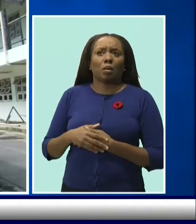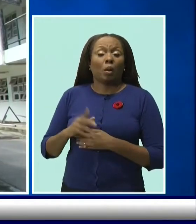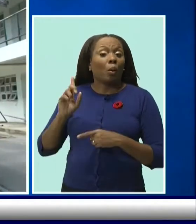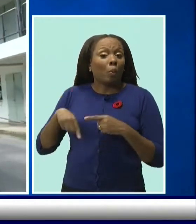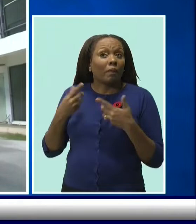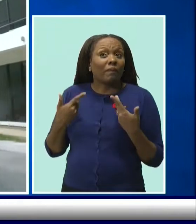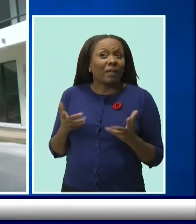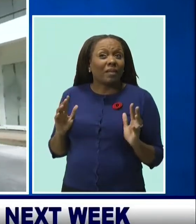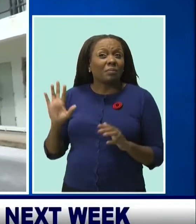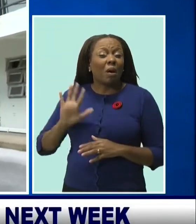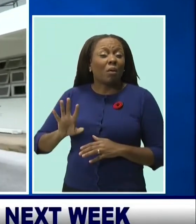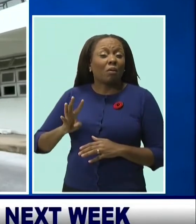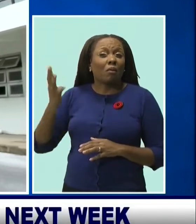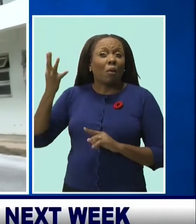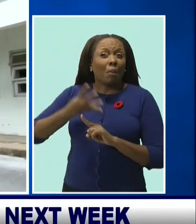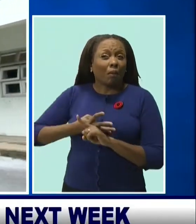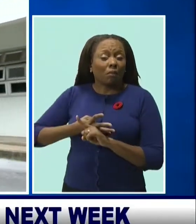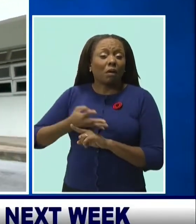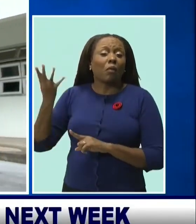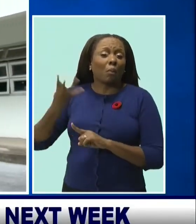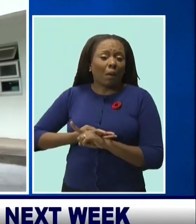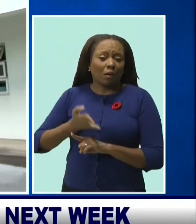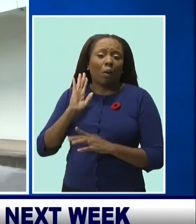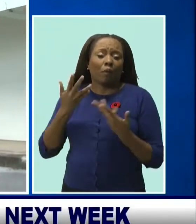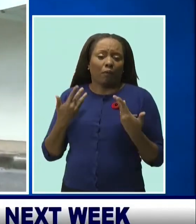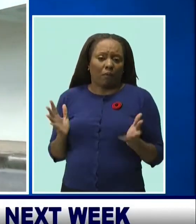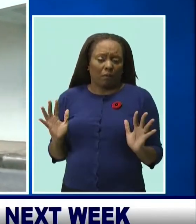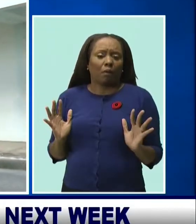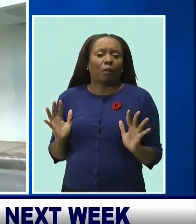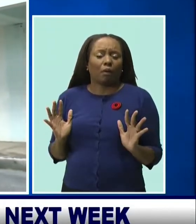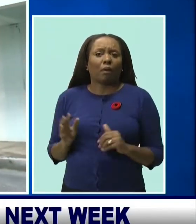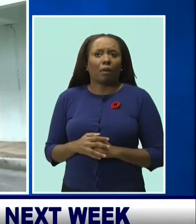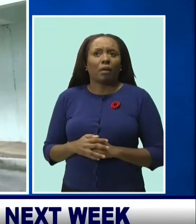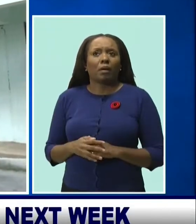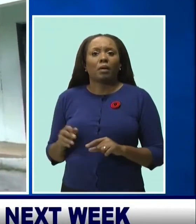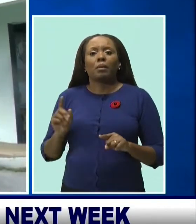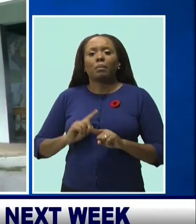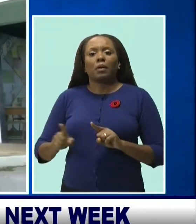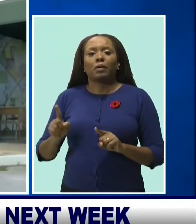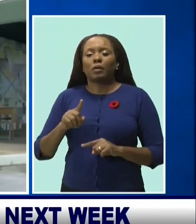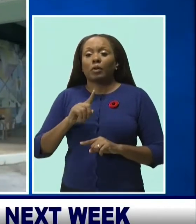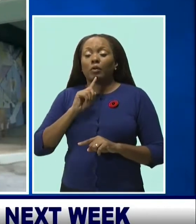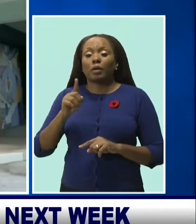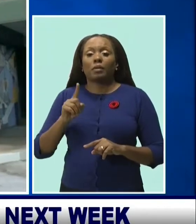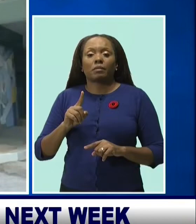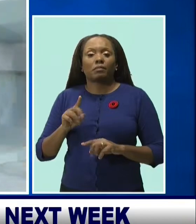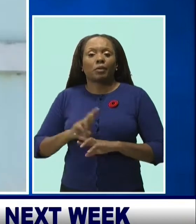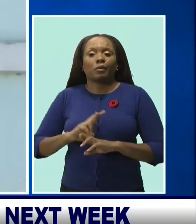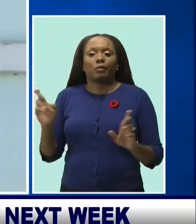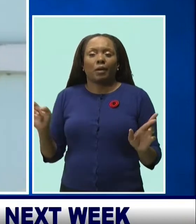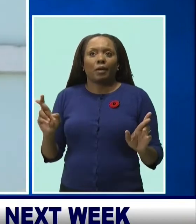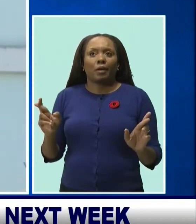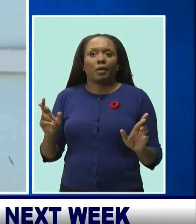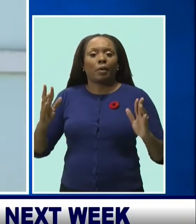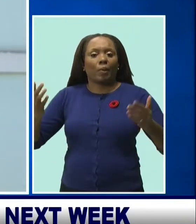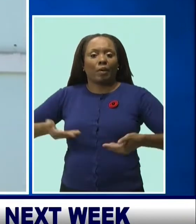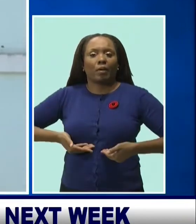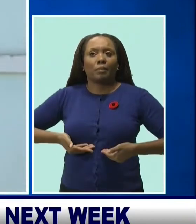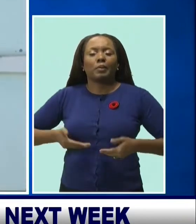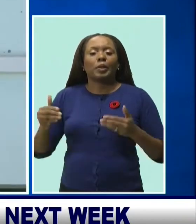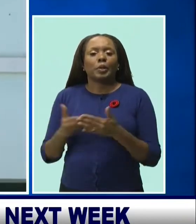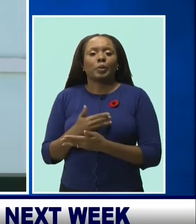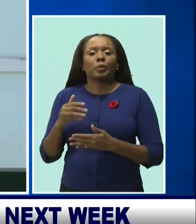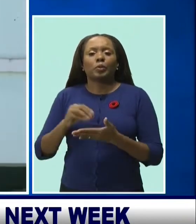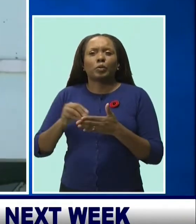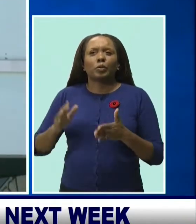completion is about 4 months, but we will be able to certainly welcome a cohort of students, especially in the early phases of around,